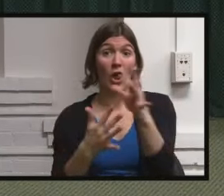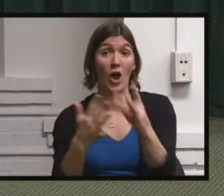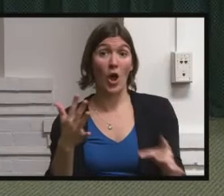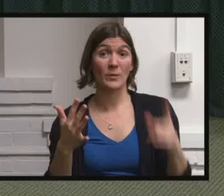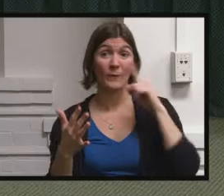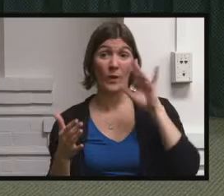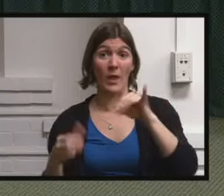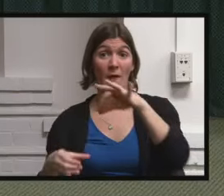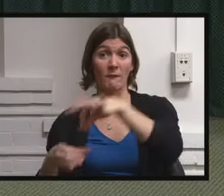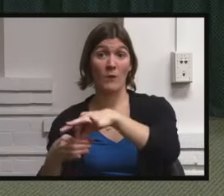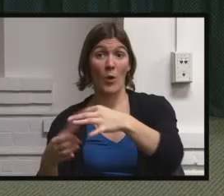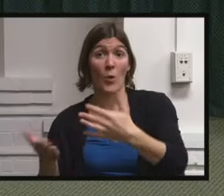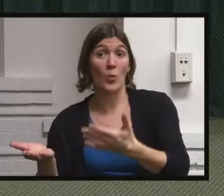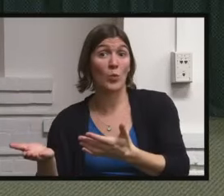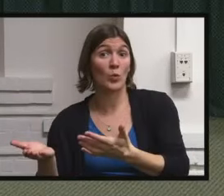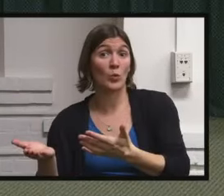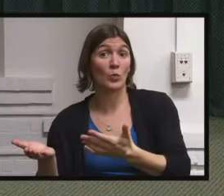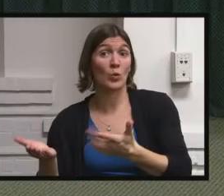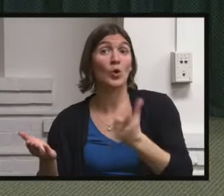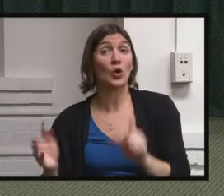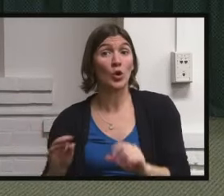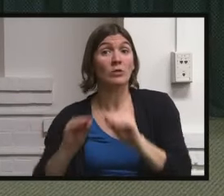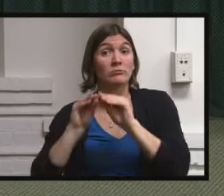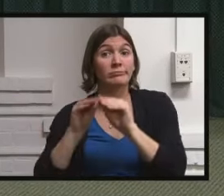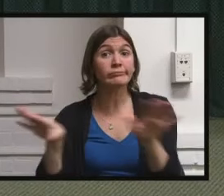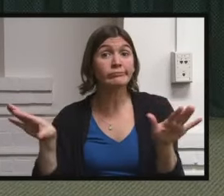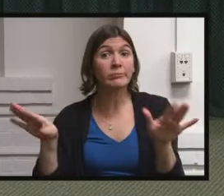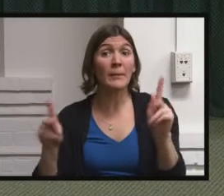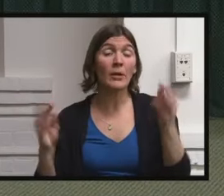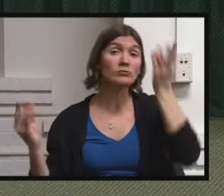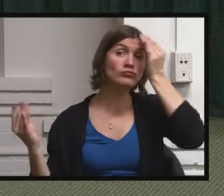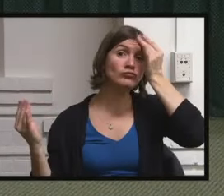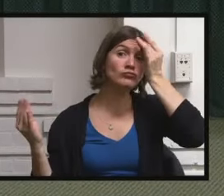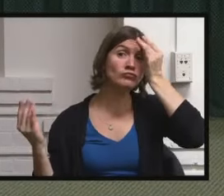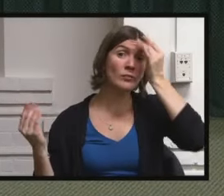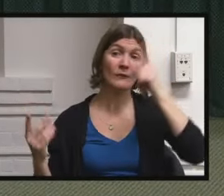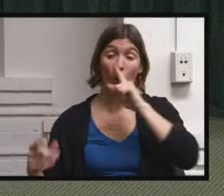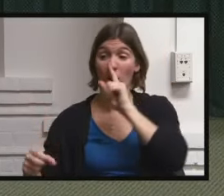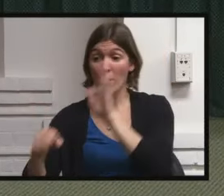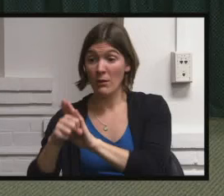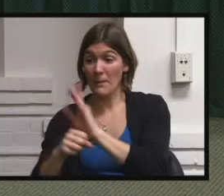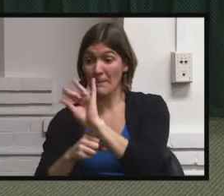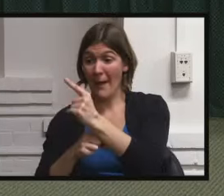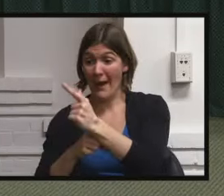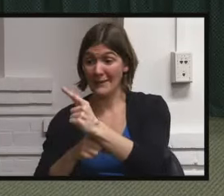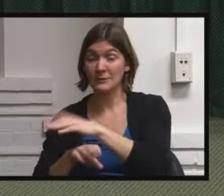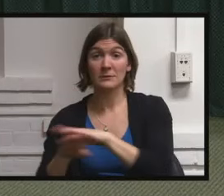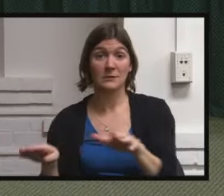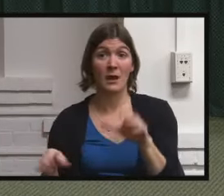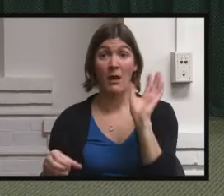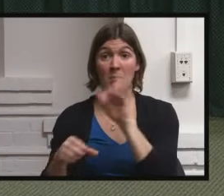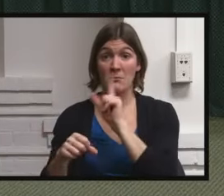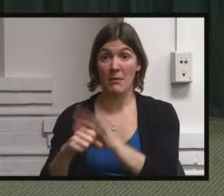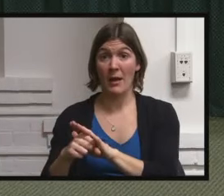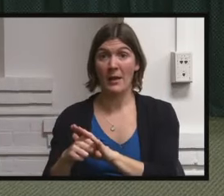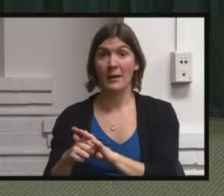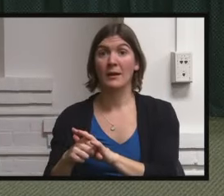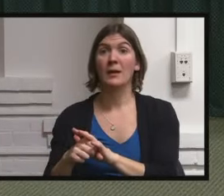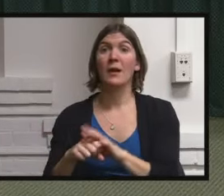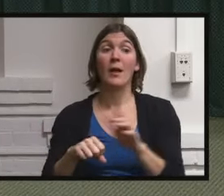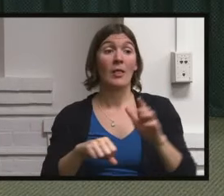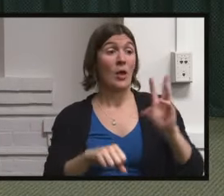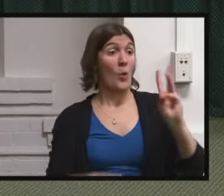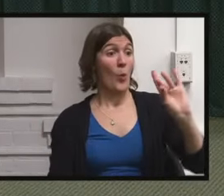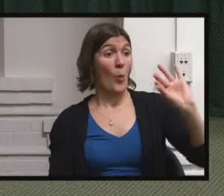options to be warned for either a non-binding or a binding vote, but we can't change the